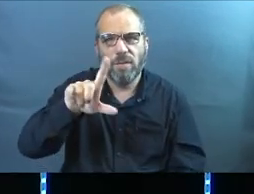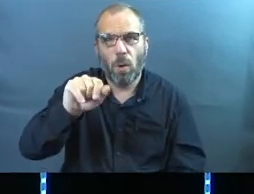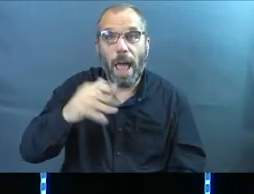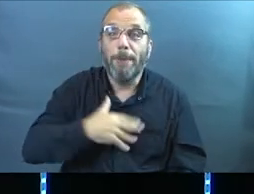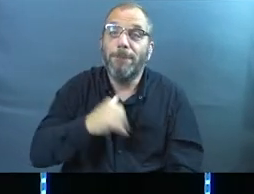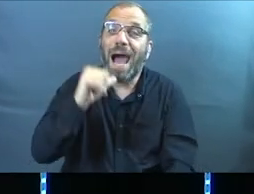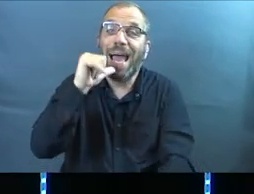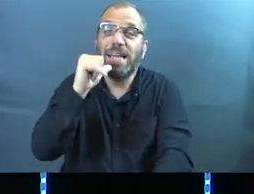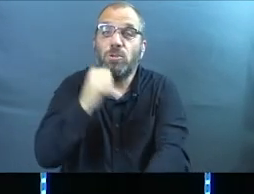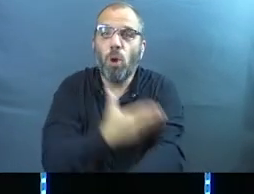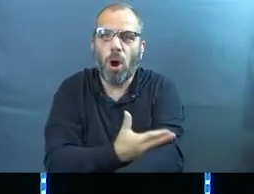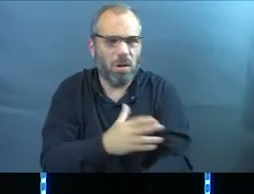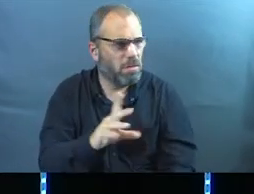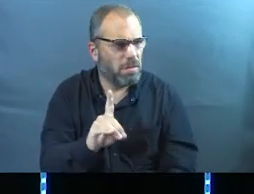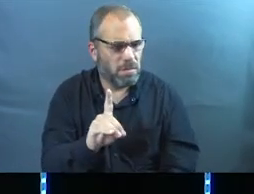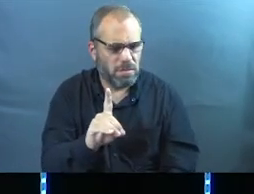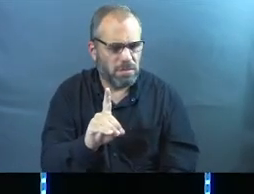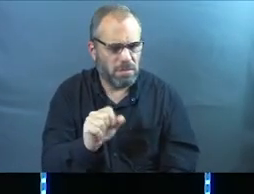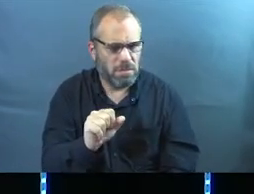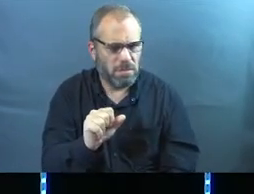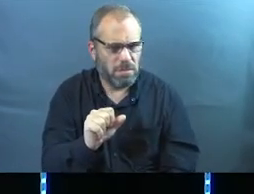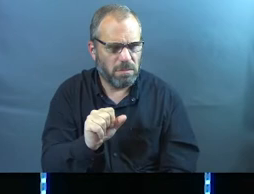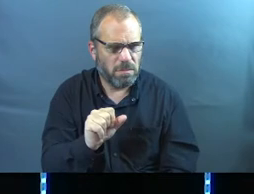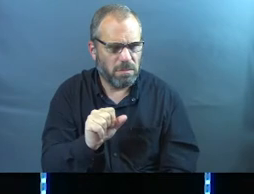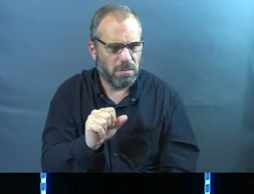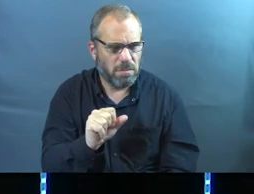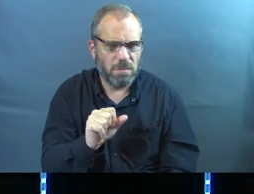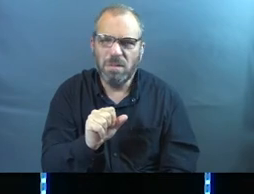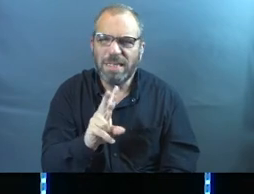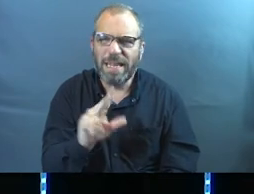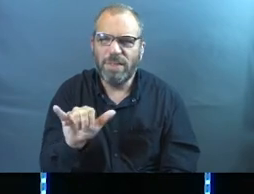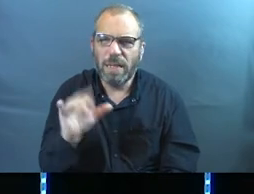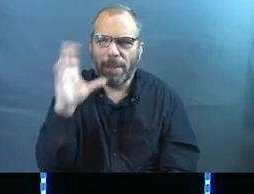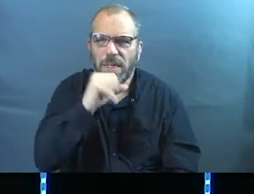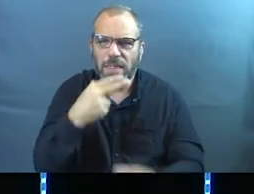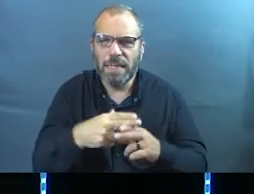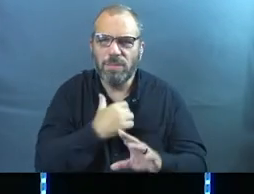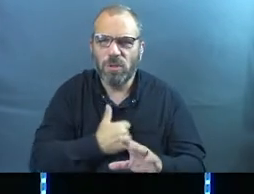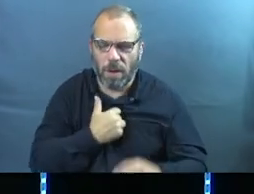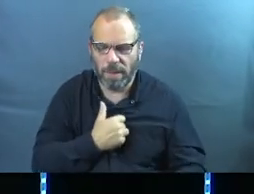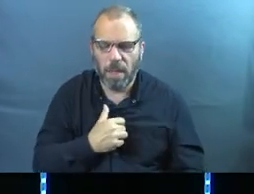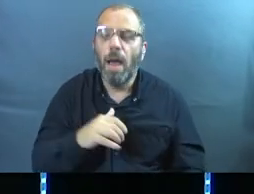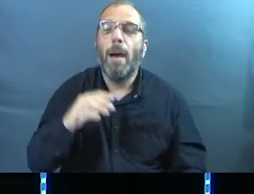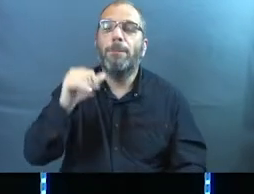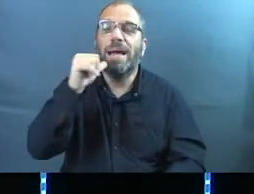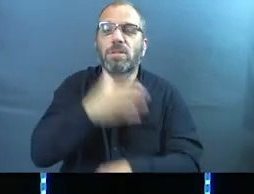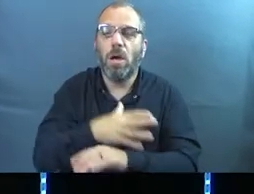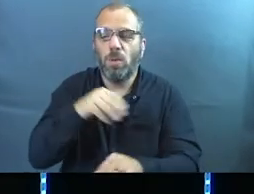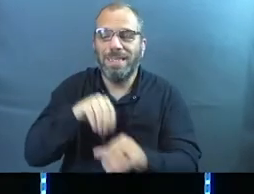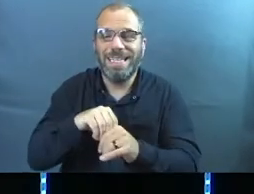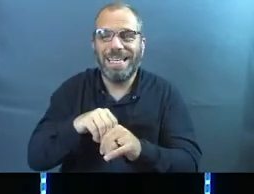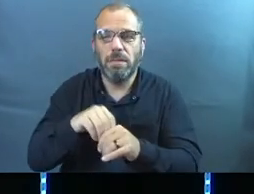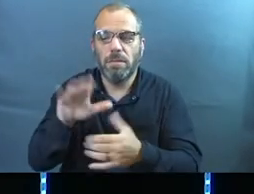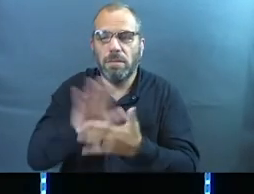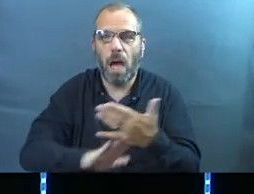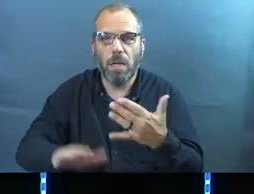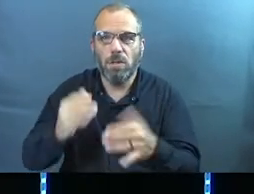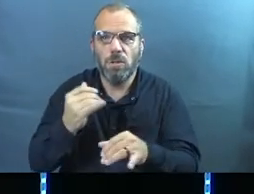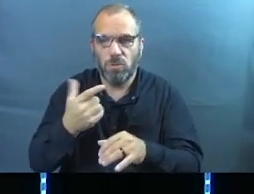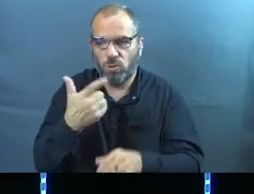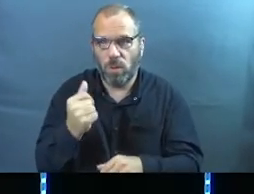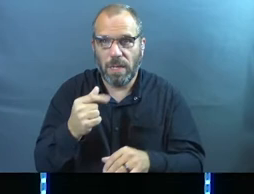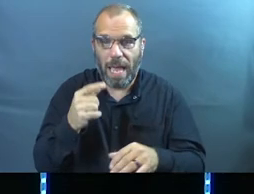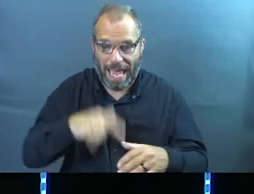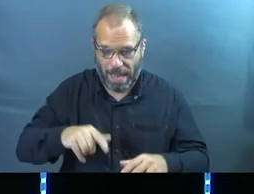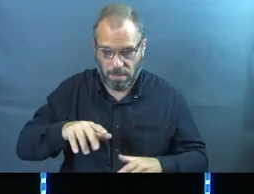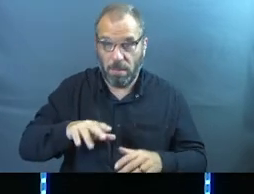my daughter, Davy, was in art college in Savannah, Georgia. And the path was looking like it was headed